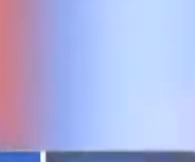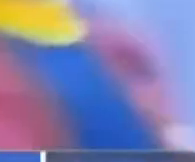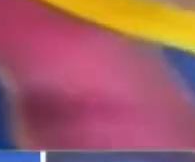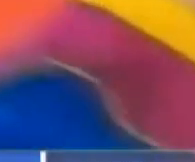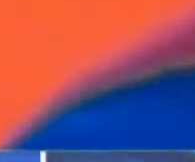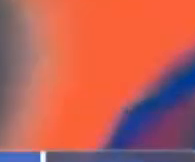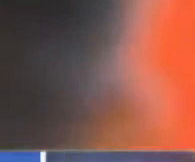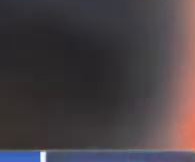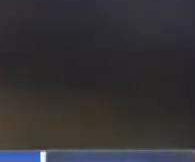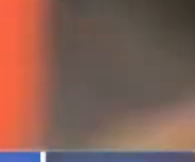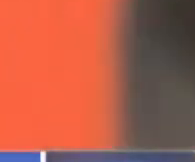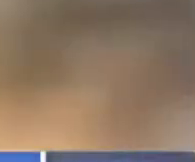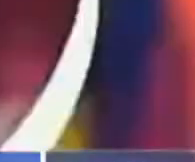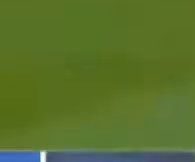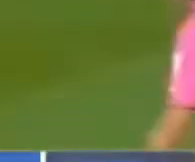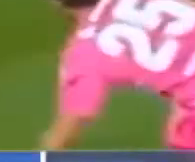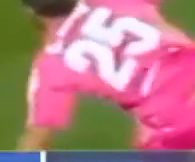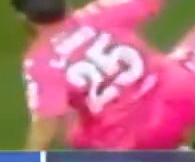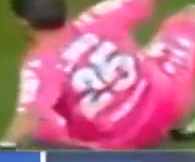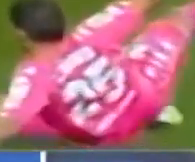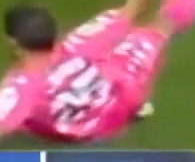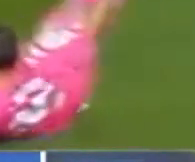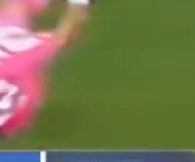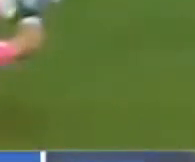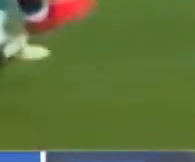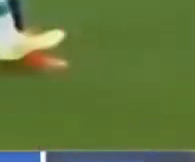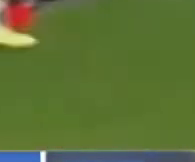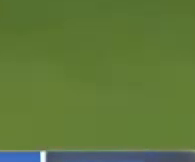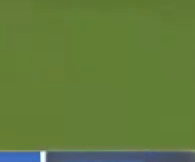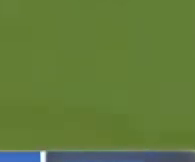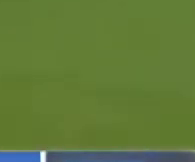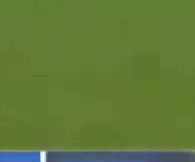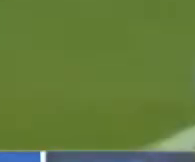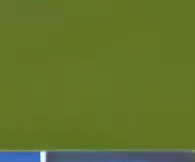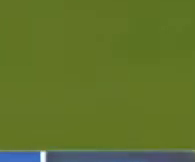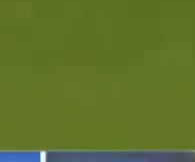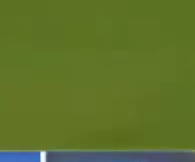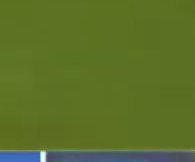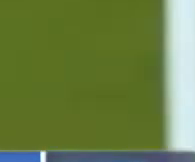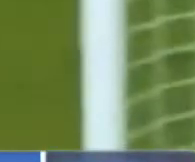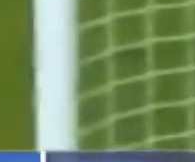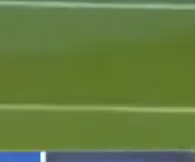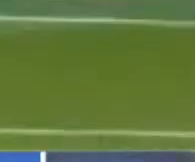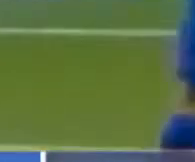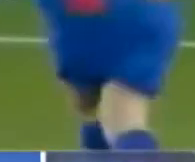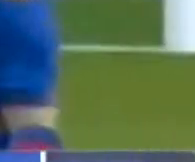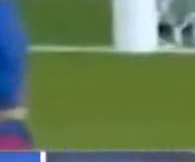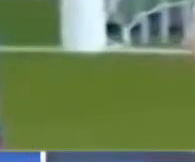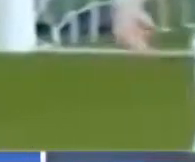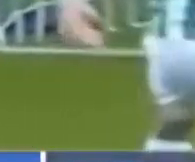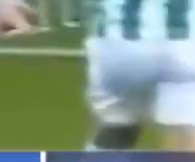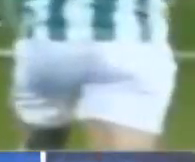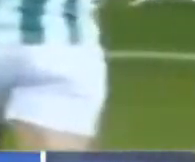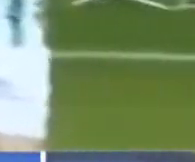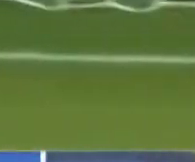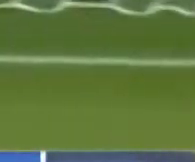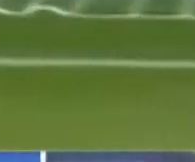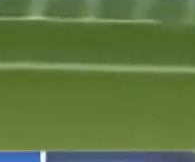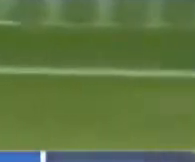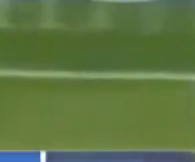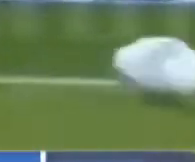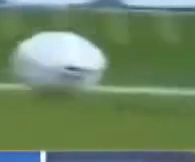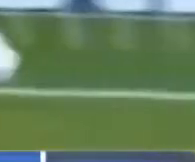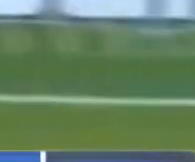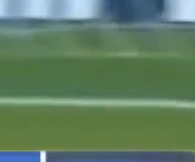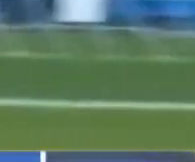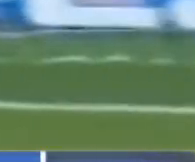And quite frankly, not even an off-form Antoine Griezmann having, let's say, bad luck in front